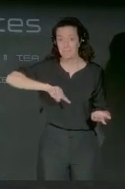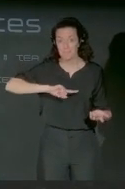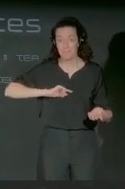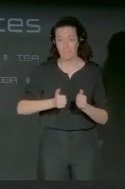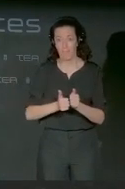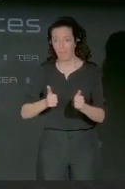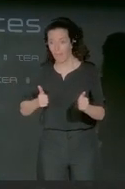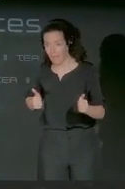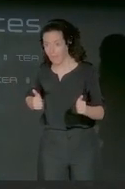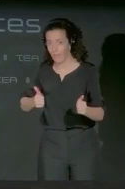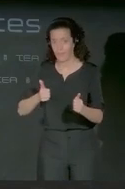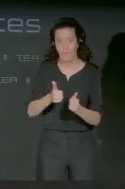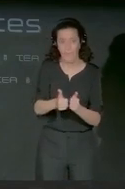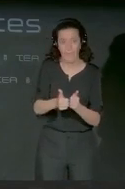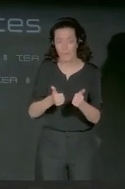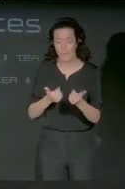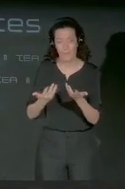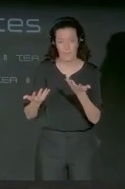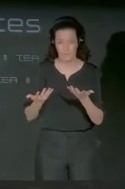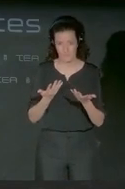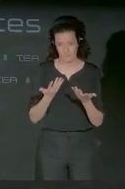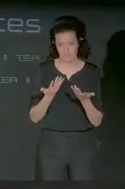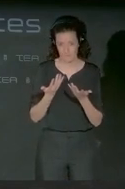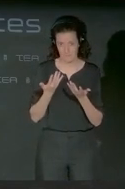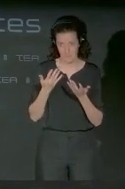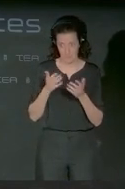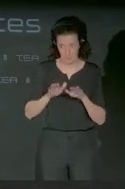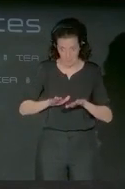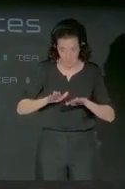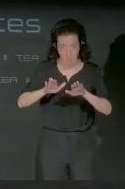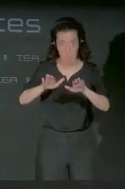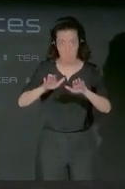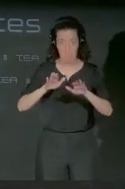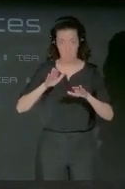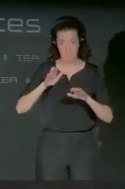so it's not indifferent. The content